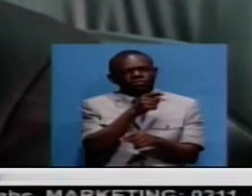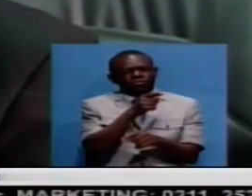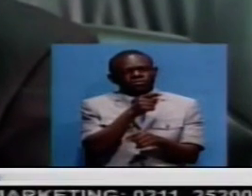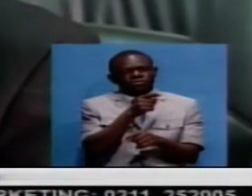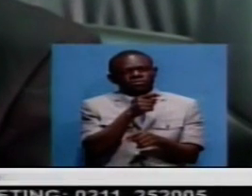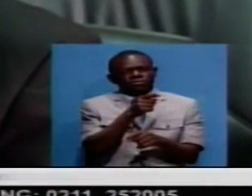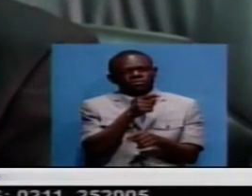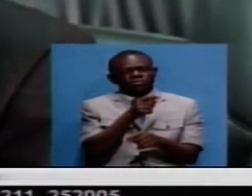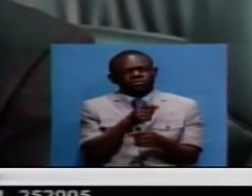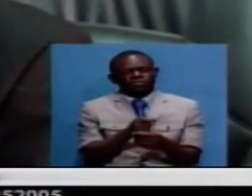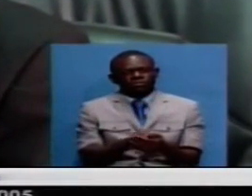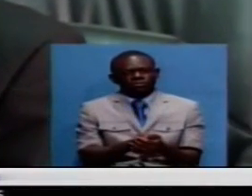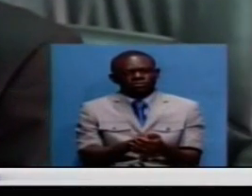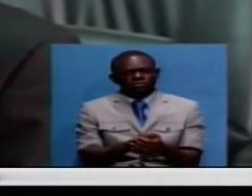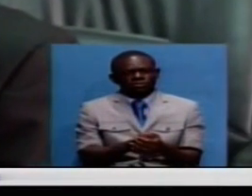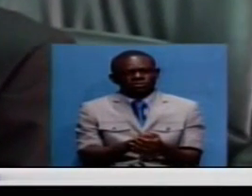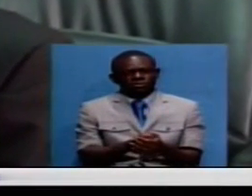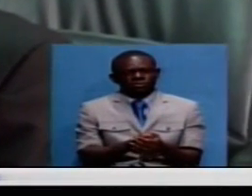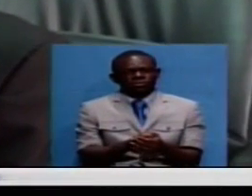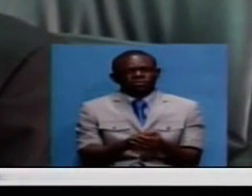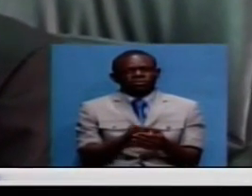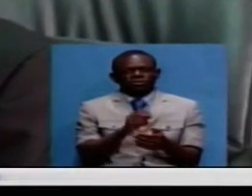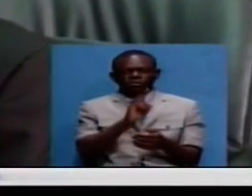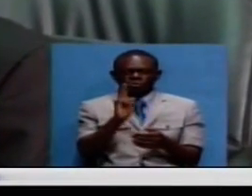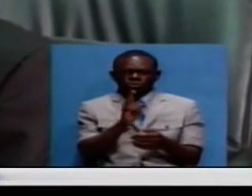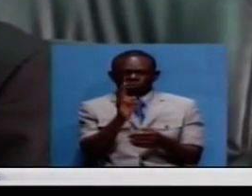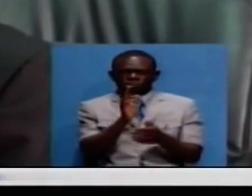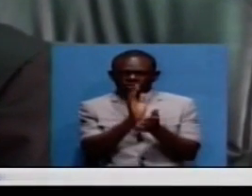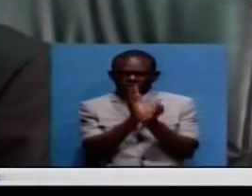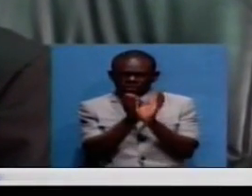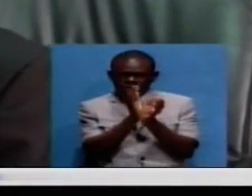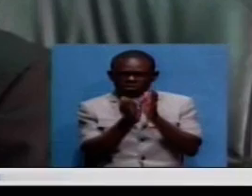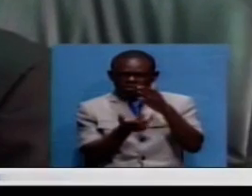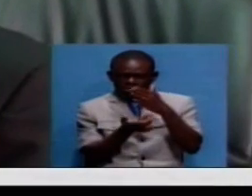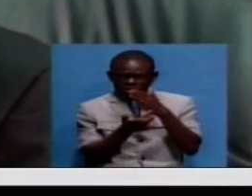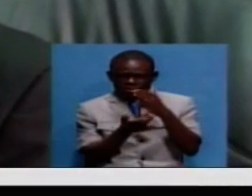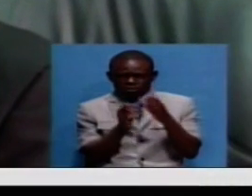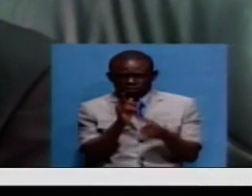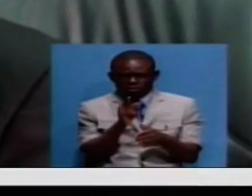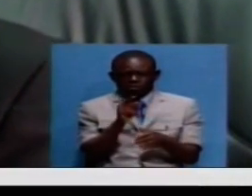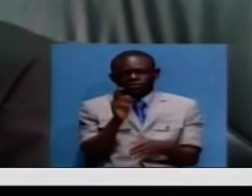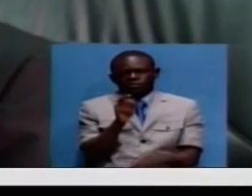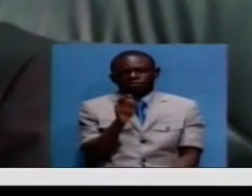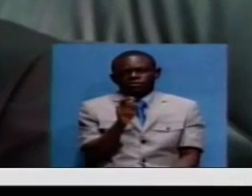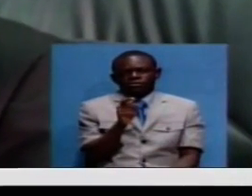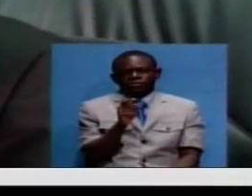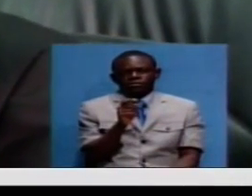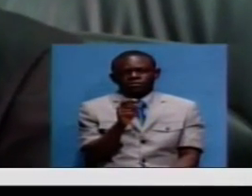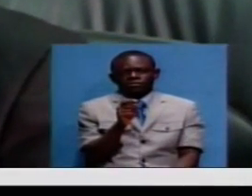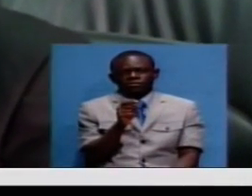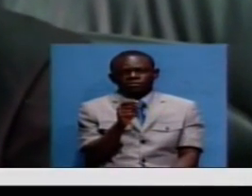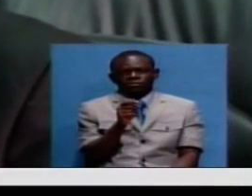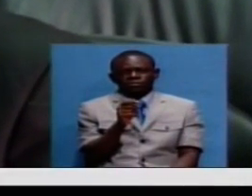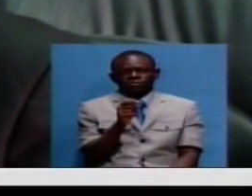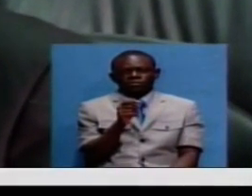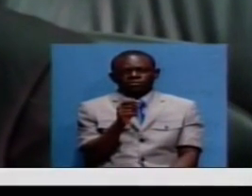citizens, the new technologies that are coming up, and also the